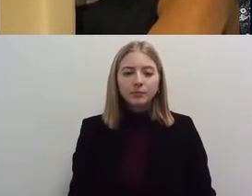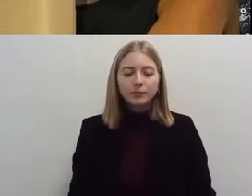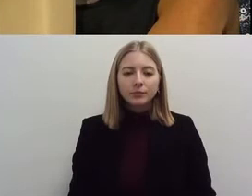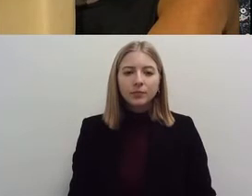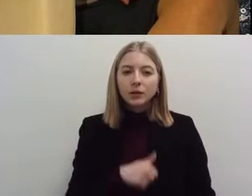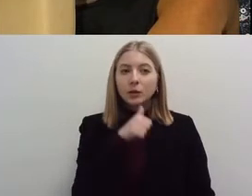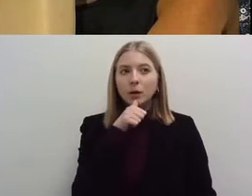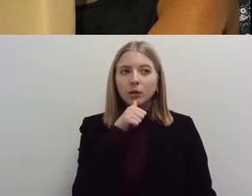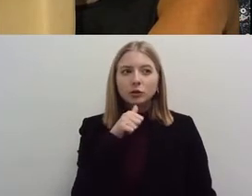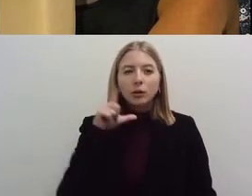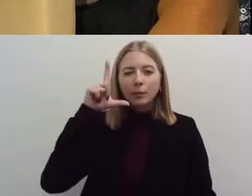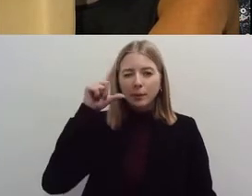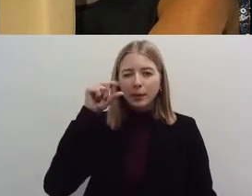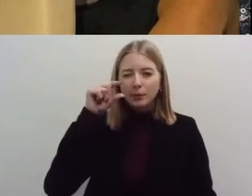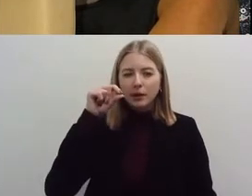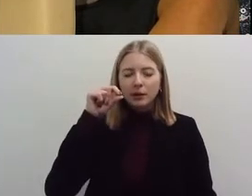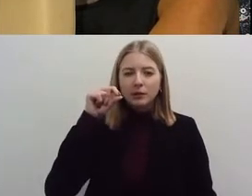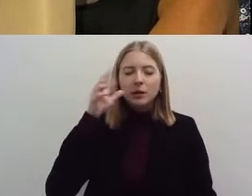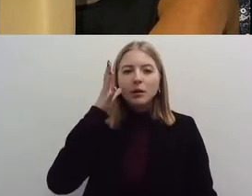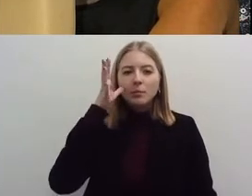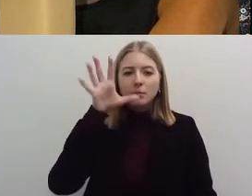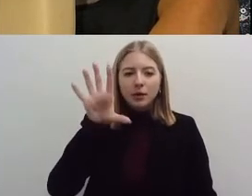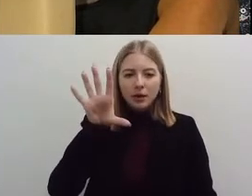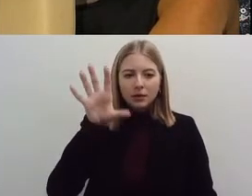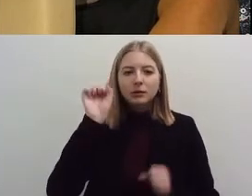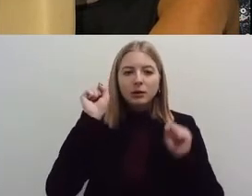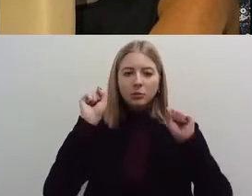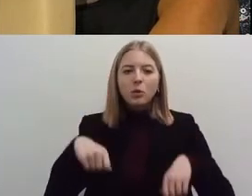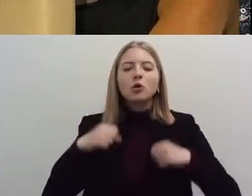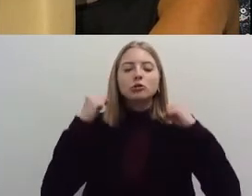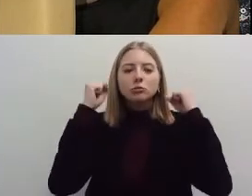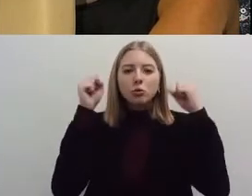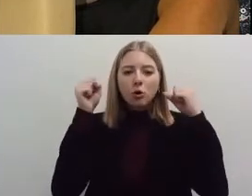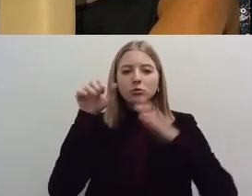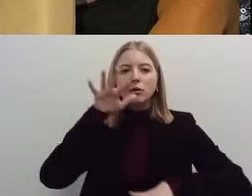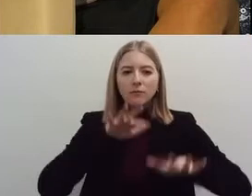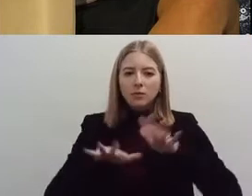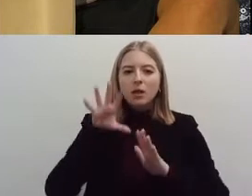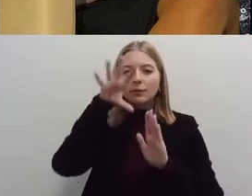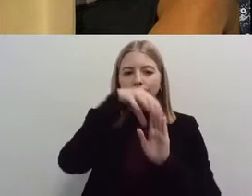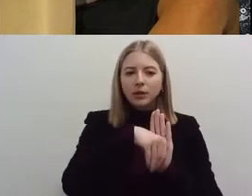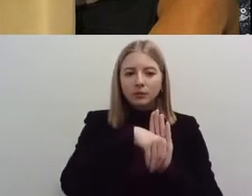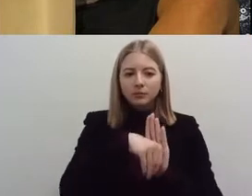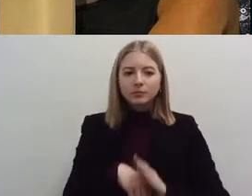to gym. And of course, we're planning the outdoor activities and field trips. It's another